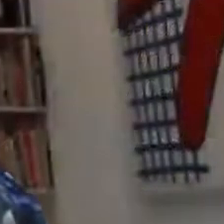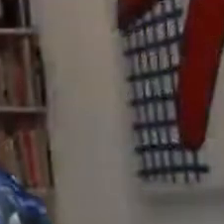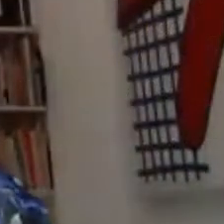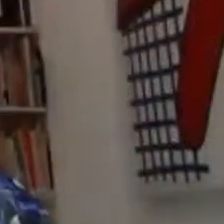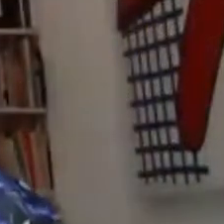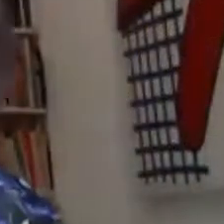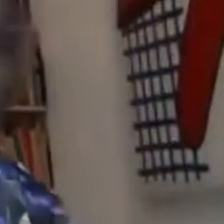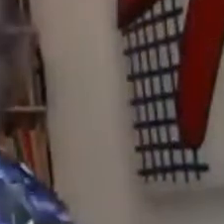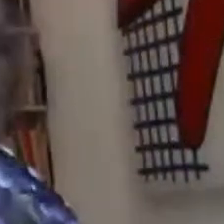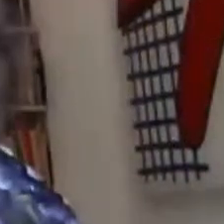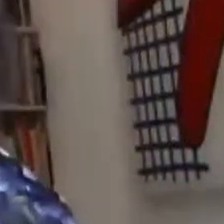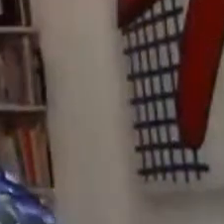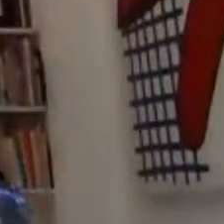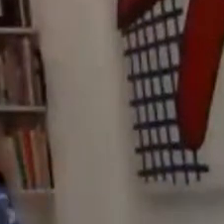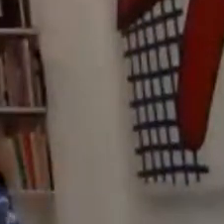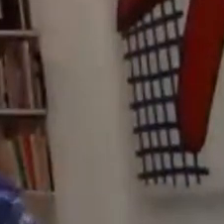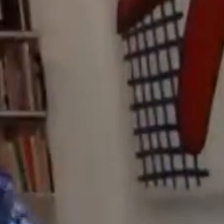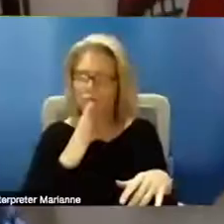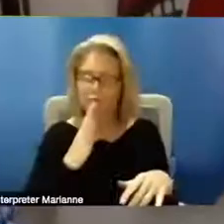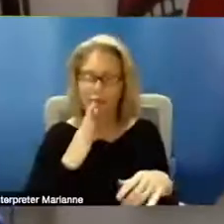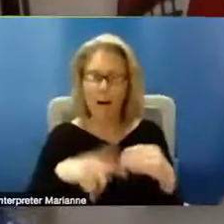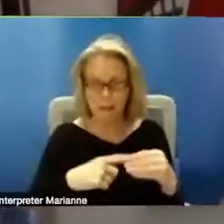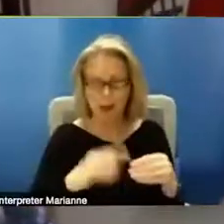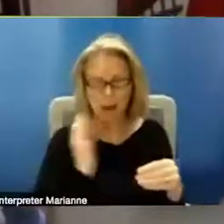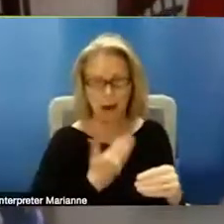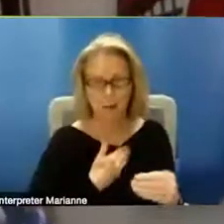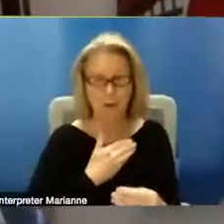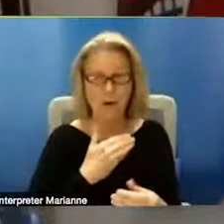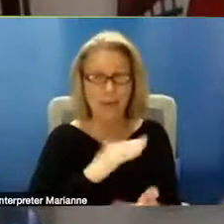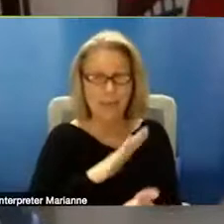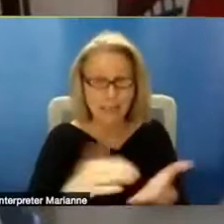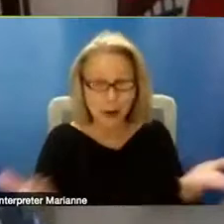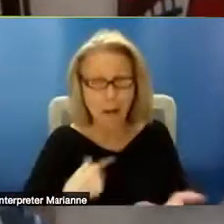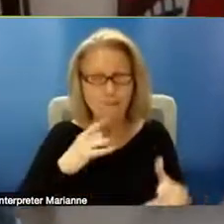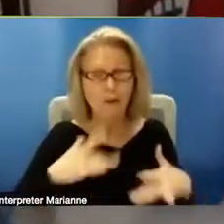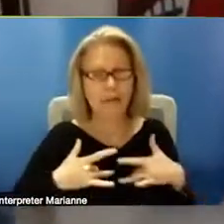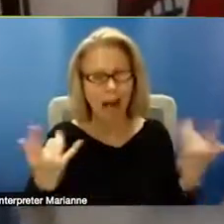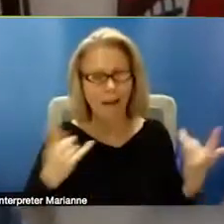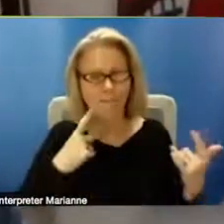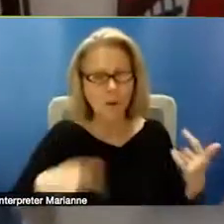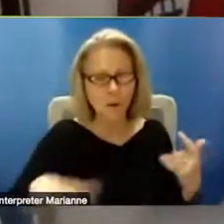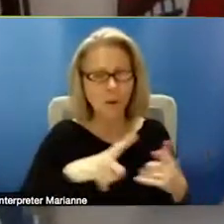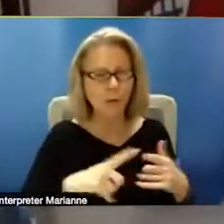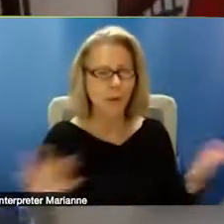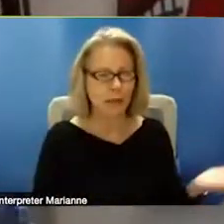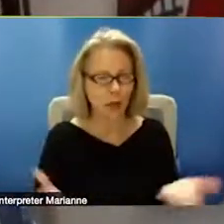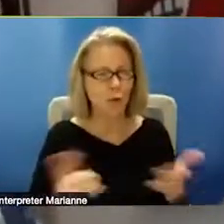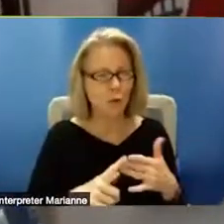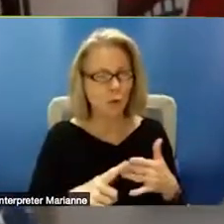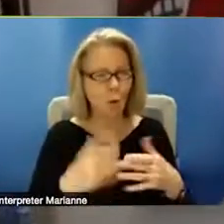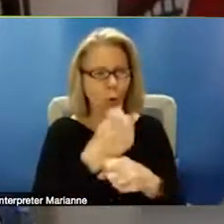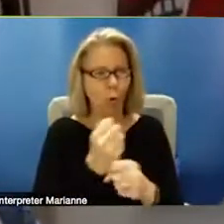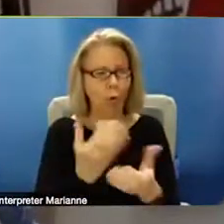Welcome. My name is Carin Kuoni. I'm the director of the Vera List Center Art and Politics, and I'm really delighted to welcome you to panel number two of To